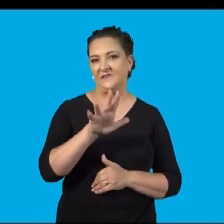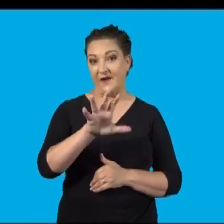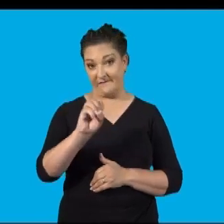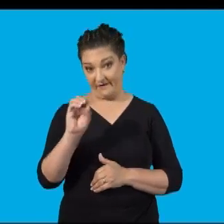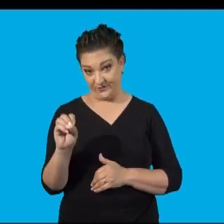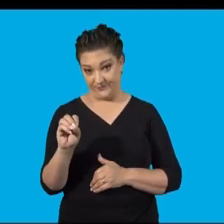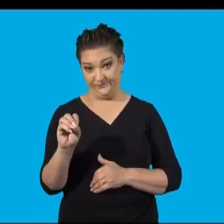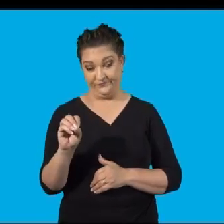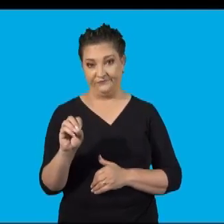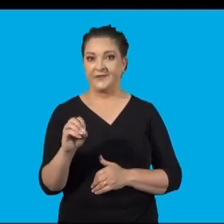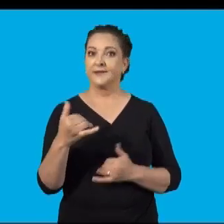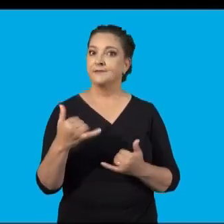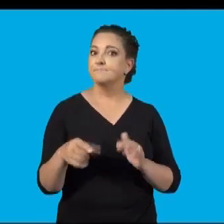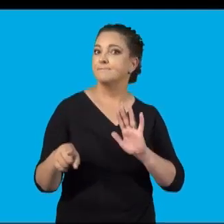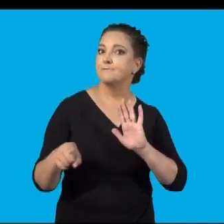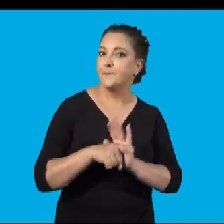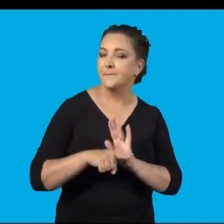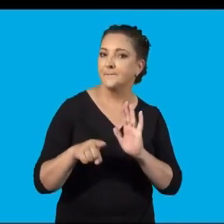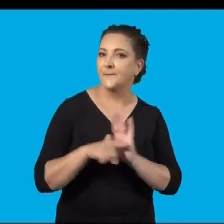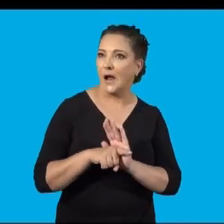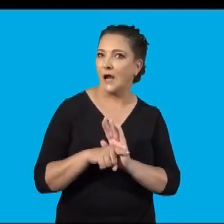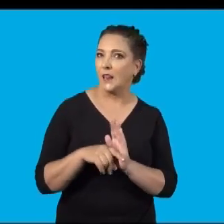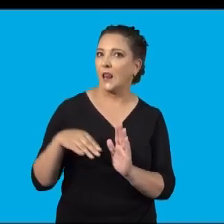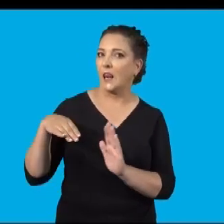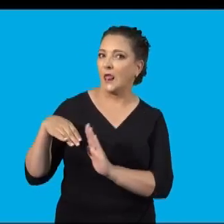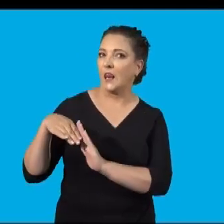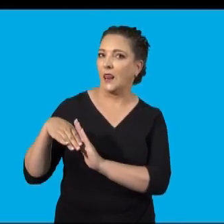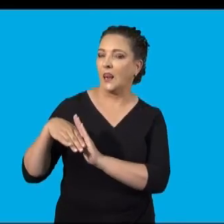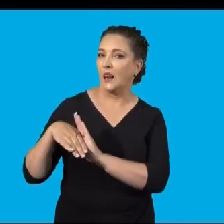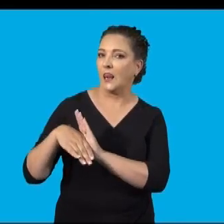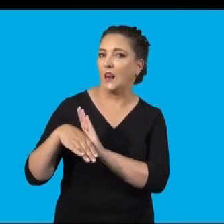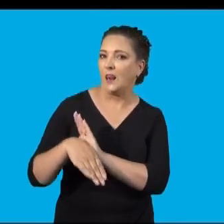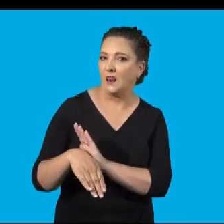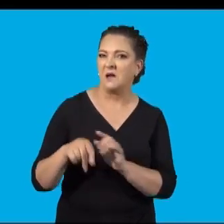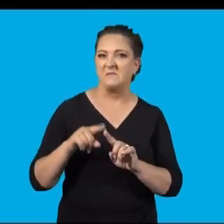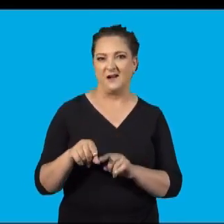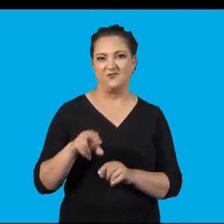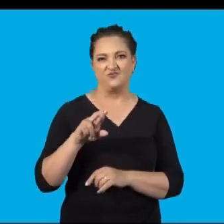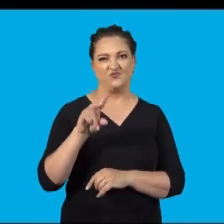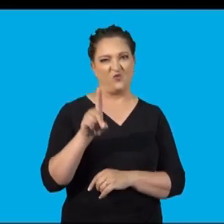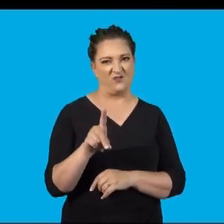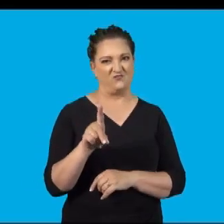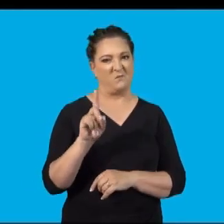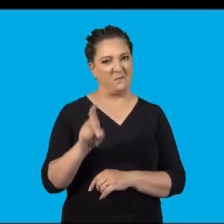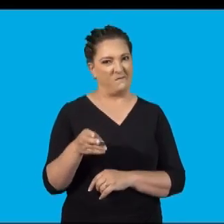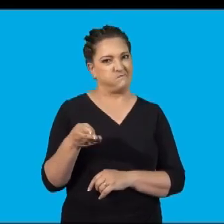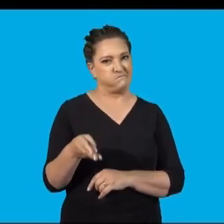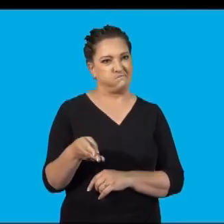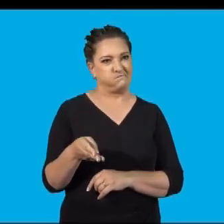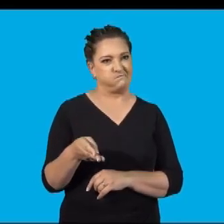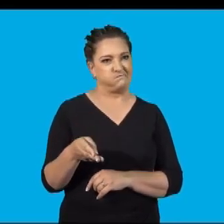of 37,500 and say minus depreciation. But we must then have the 1